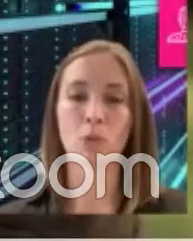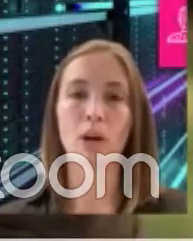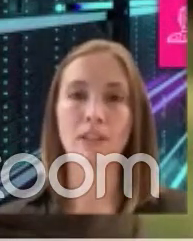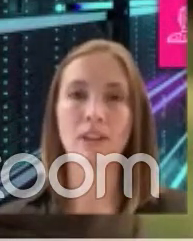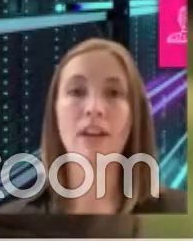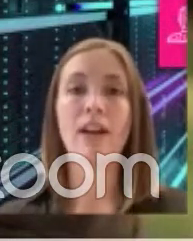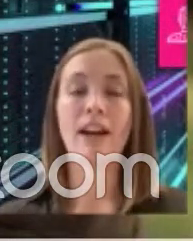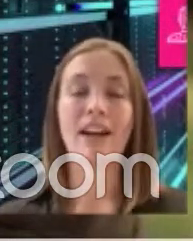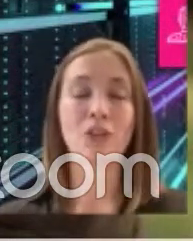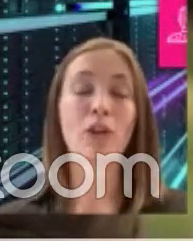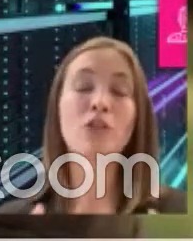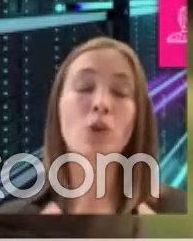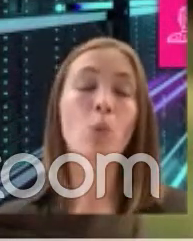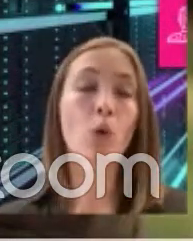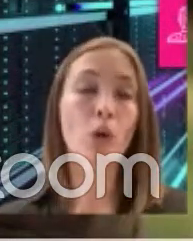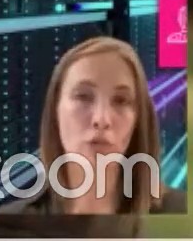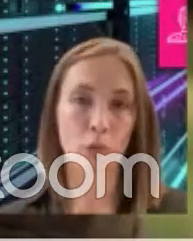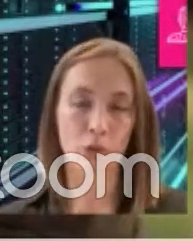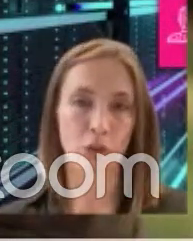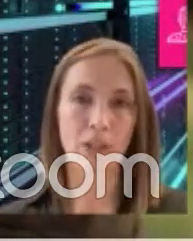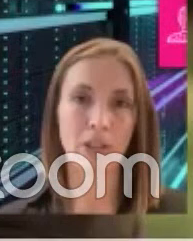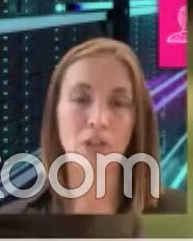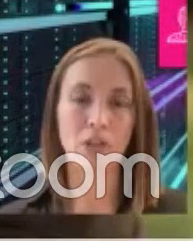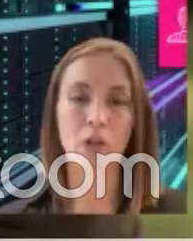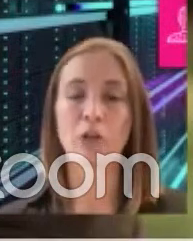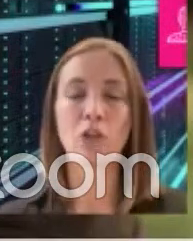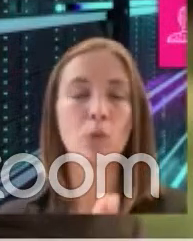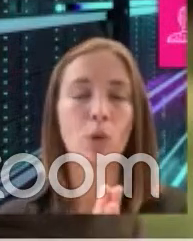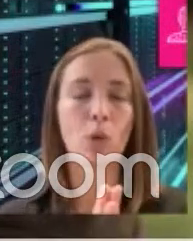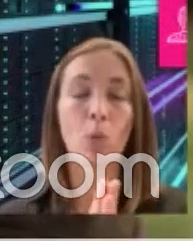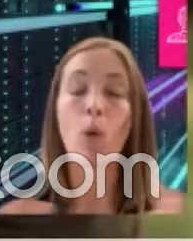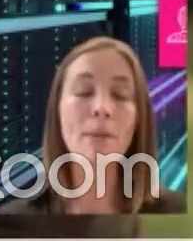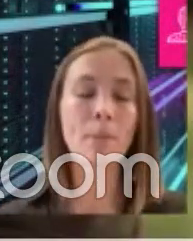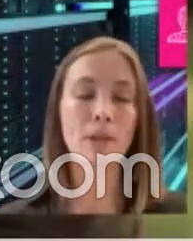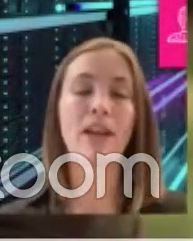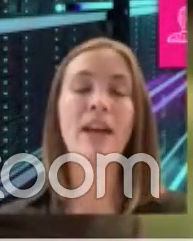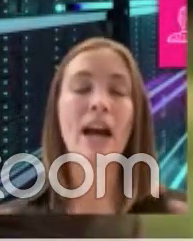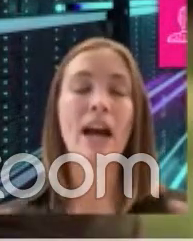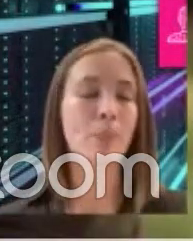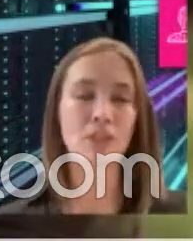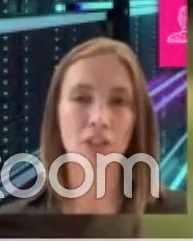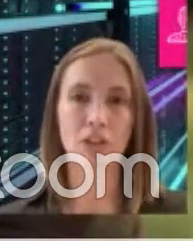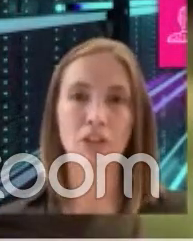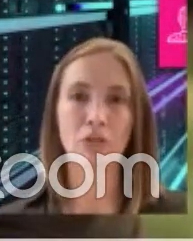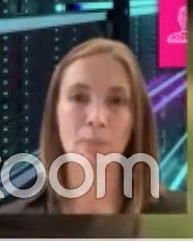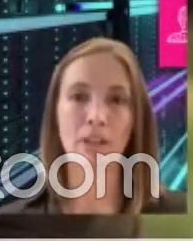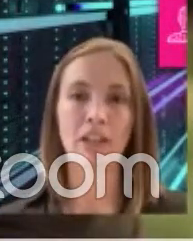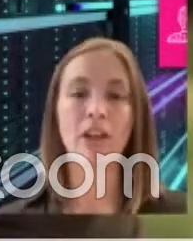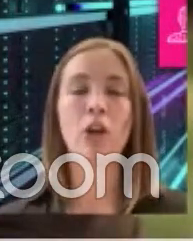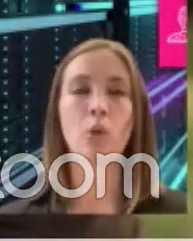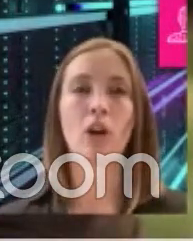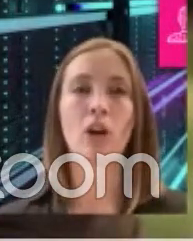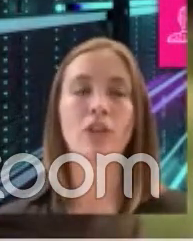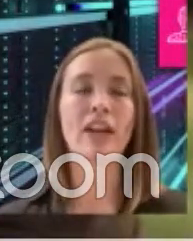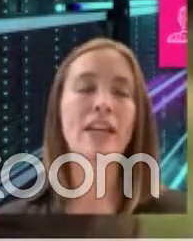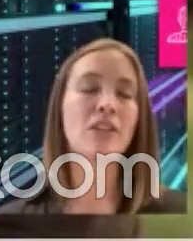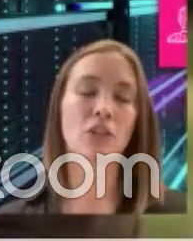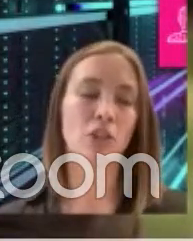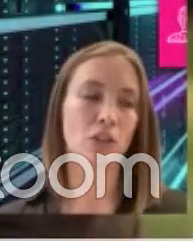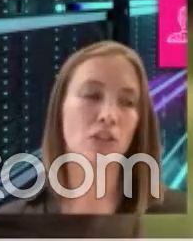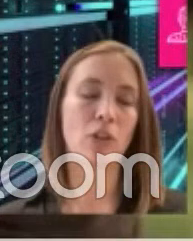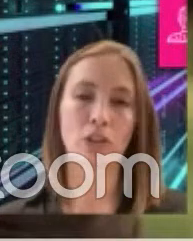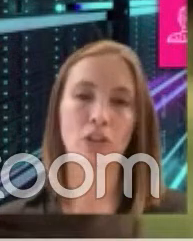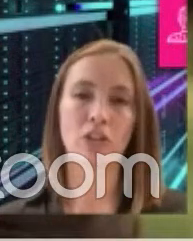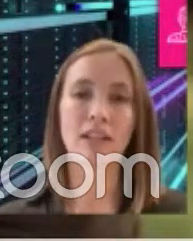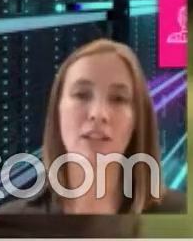responsible for what as far as your Workforce should be concerned you are all one big happy security family who will answer